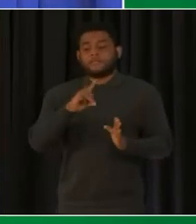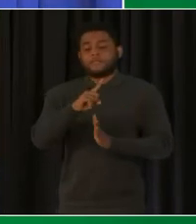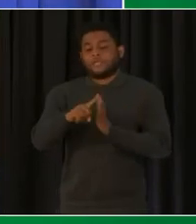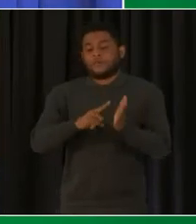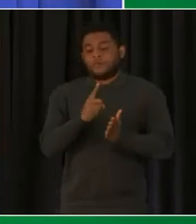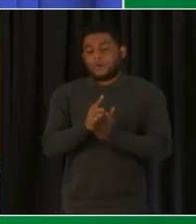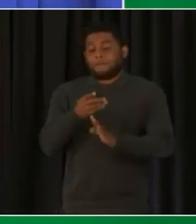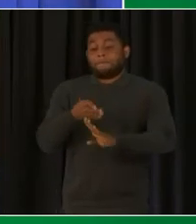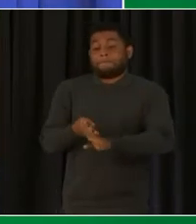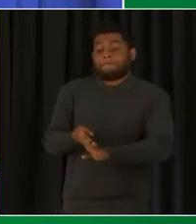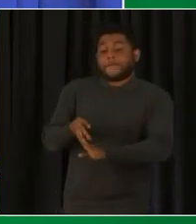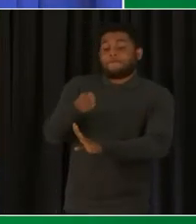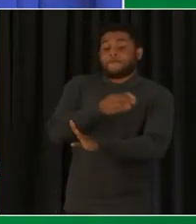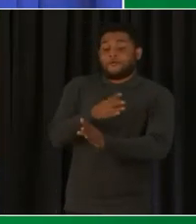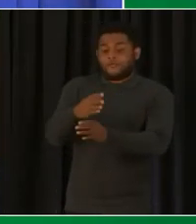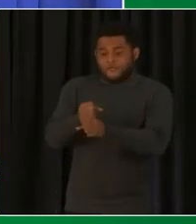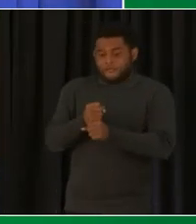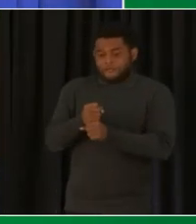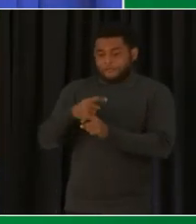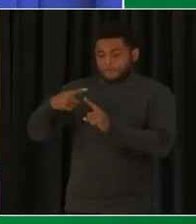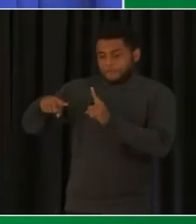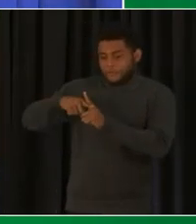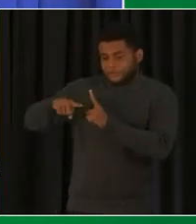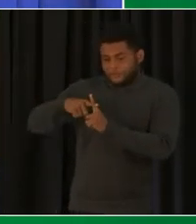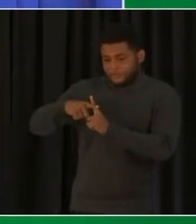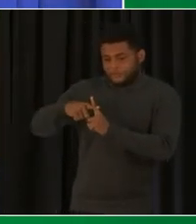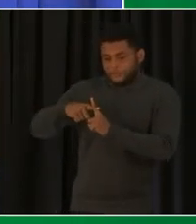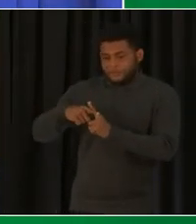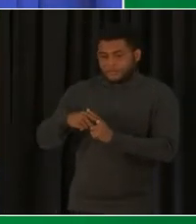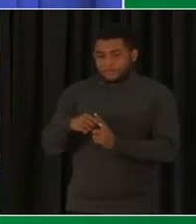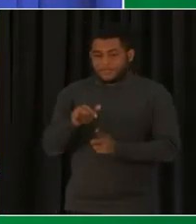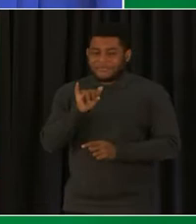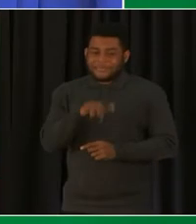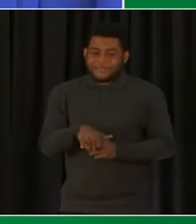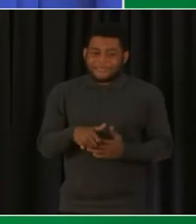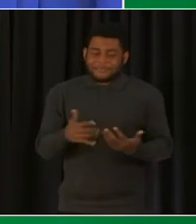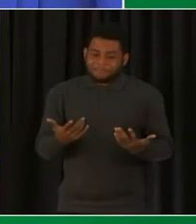hours before the receipt of a positive case. So it's a little